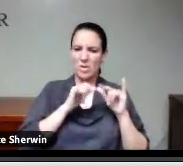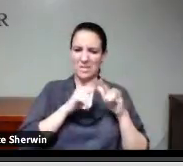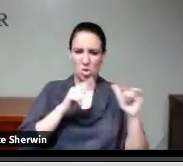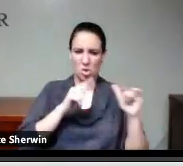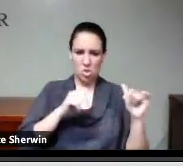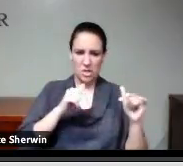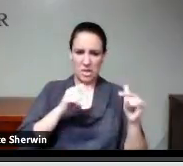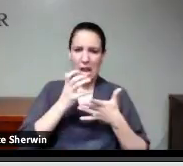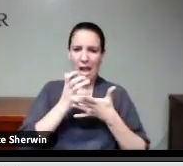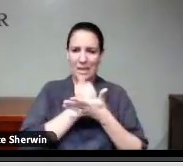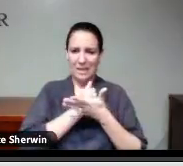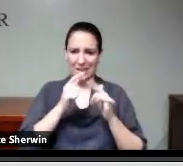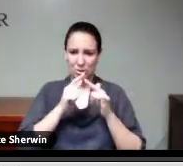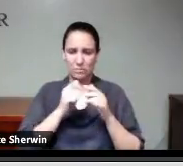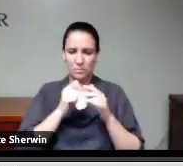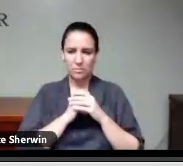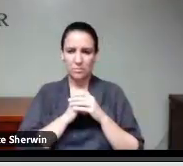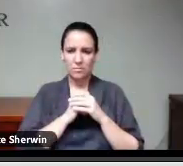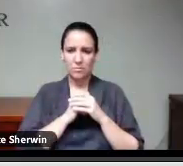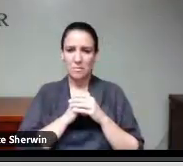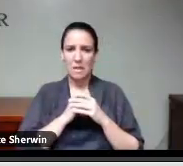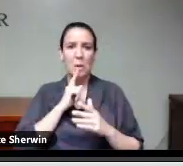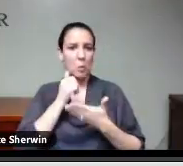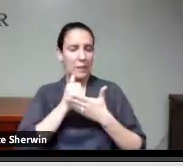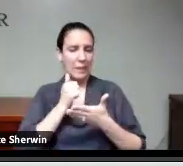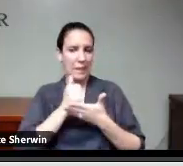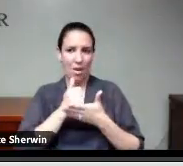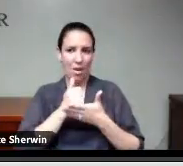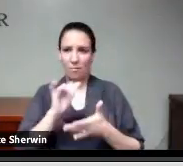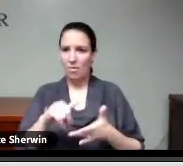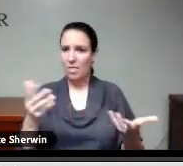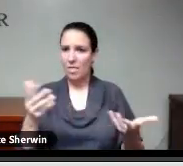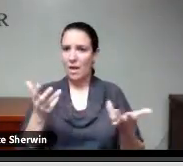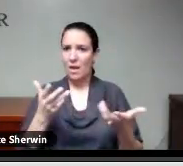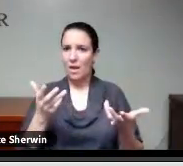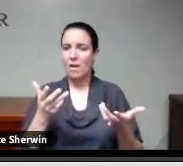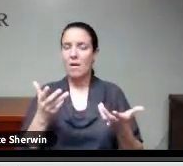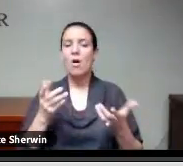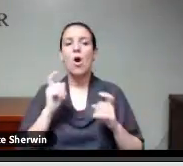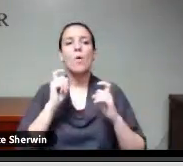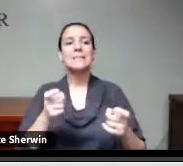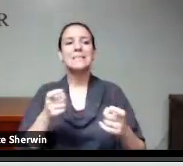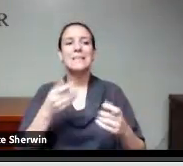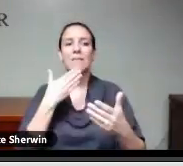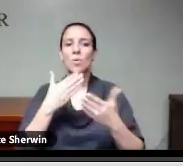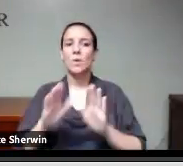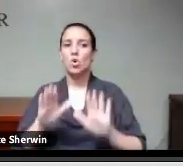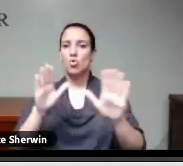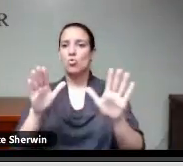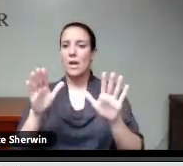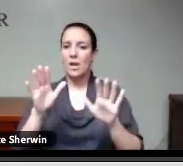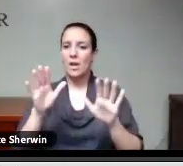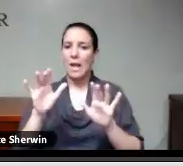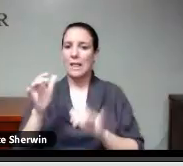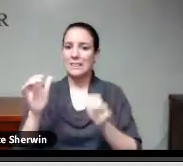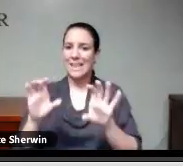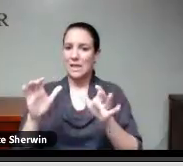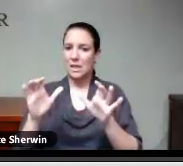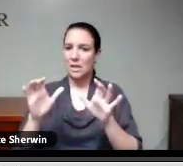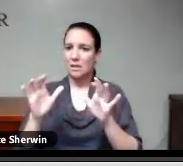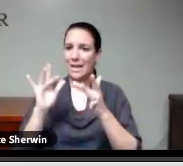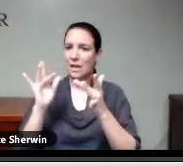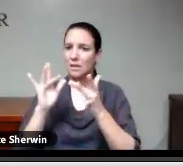I think is the very most helpful thing I could do here is provide you with a really wonderful link. This link is,